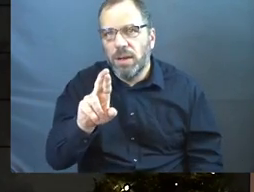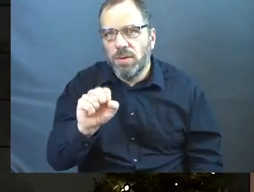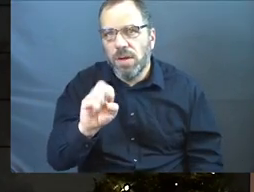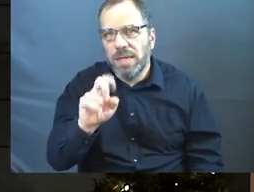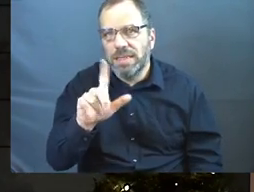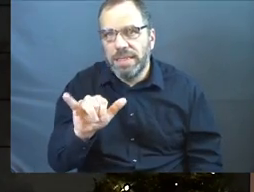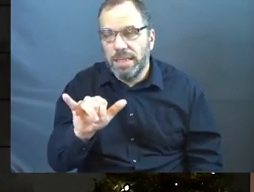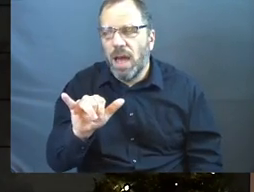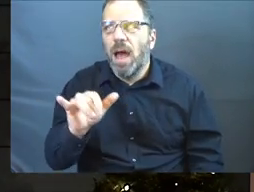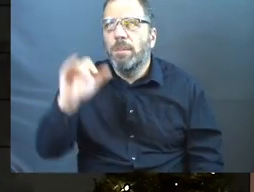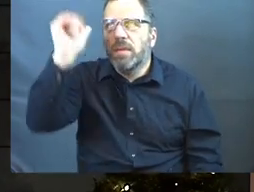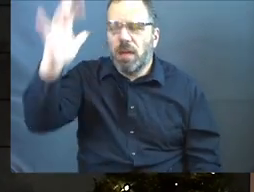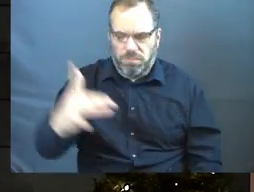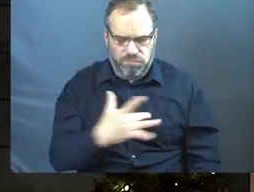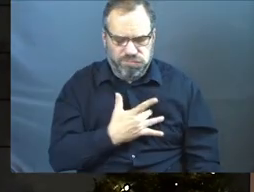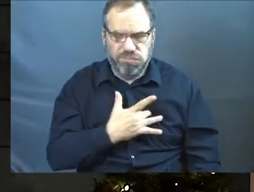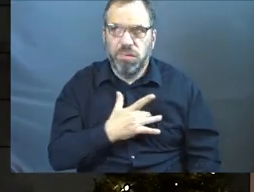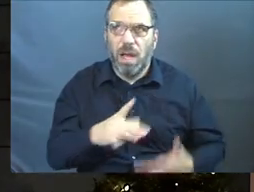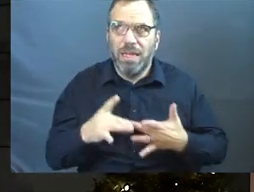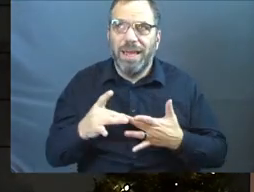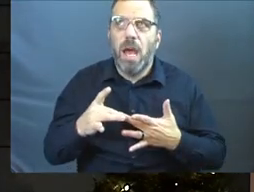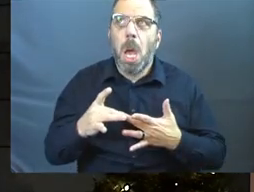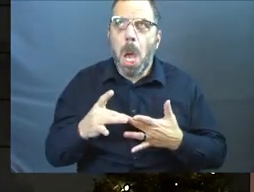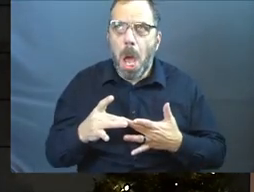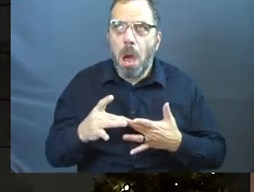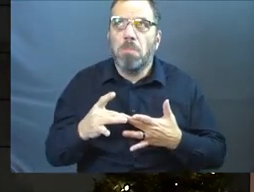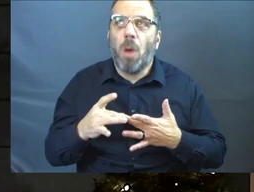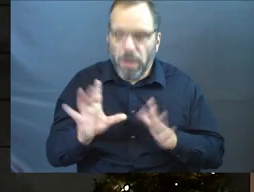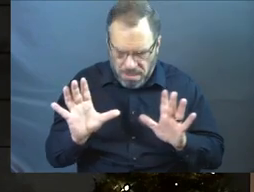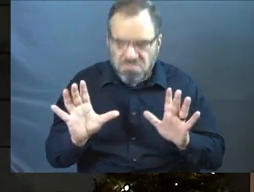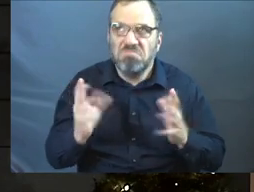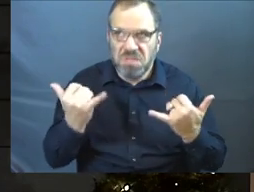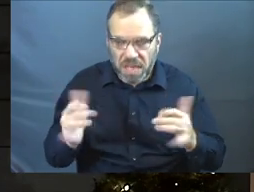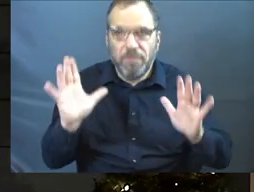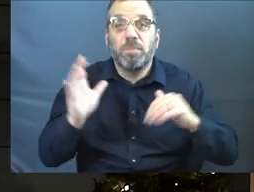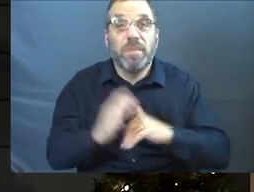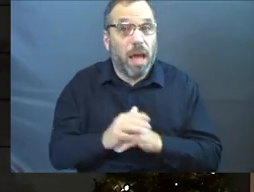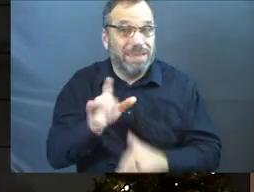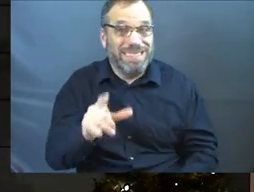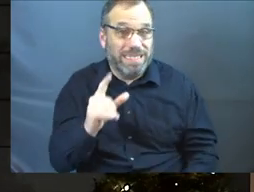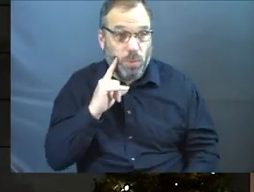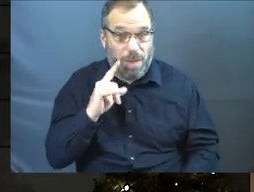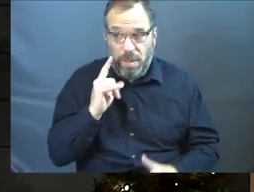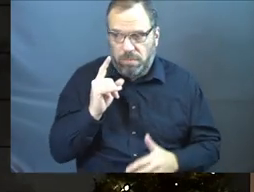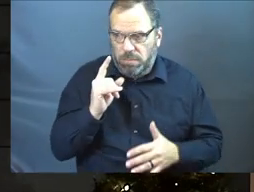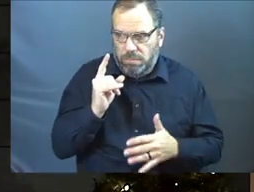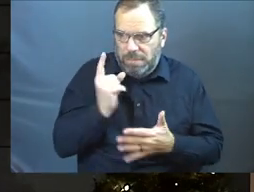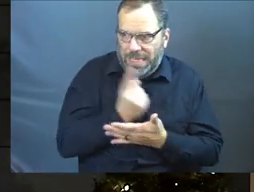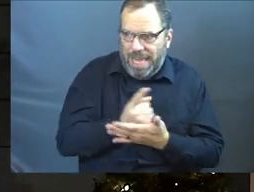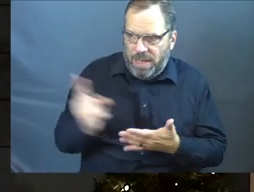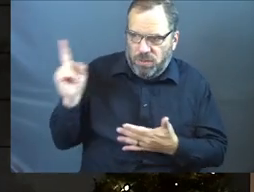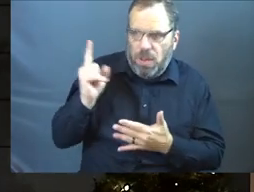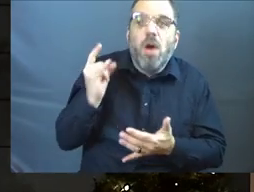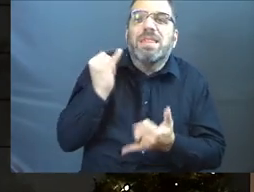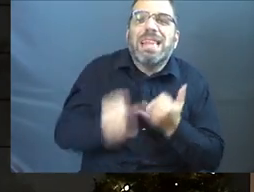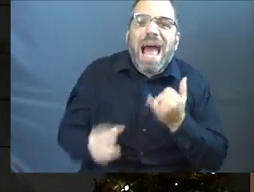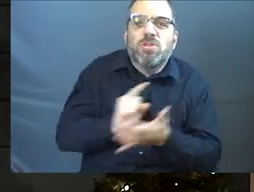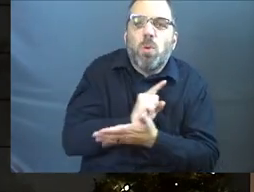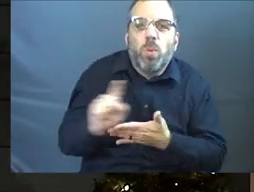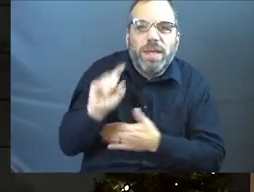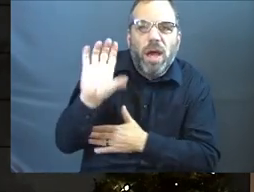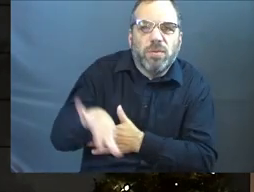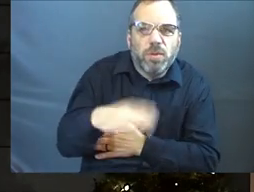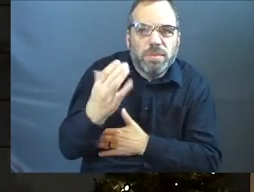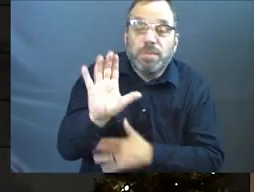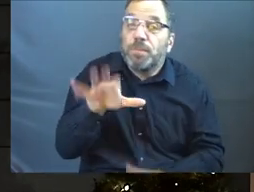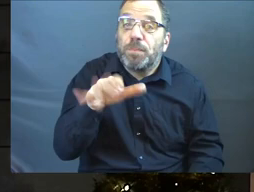different direction. And he's leading my heart in the direction of what we're going to talk through today. And this was just about this last week of Christmas. So I don't